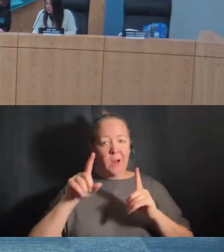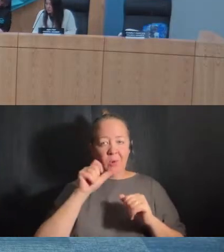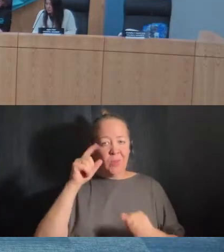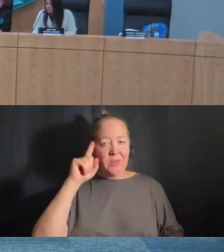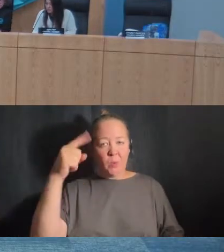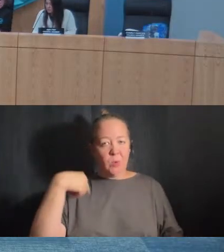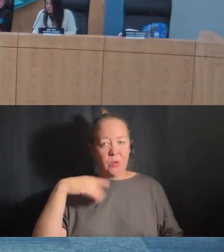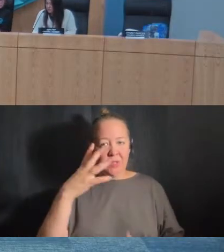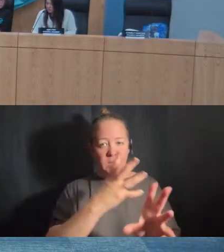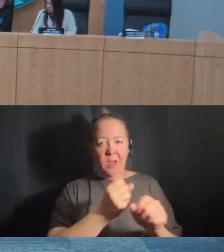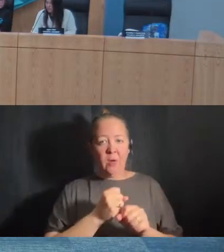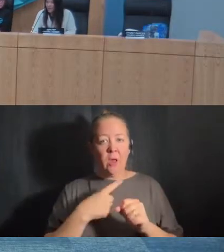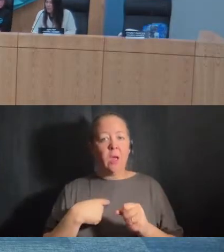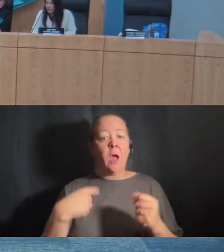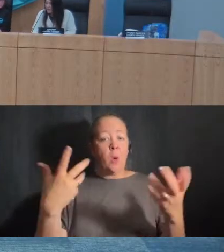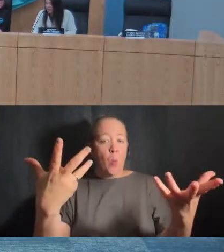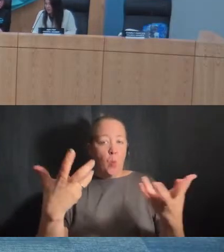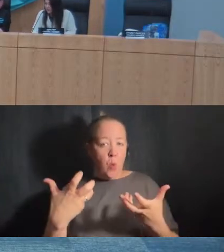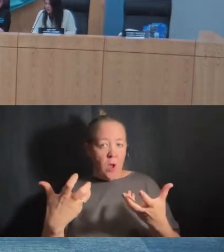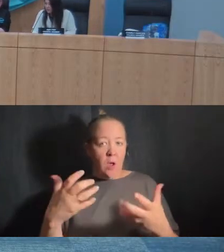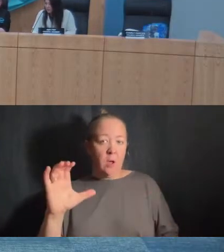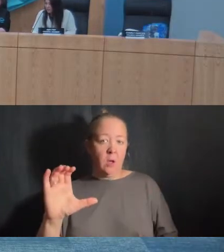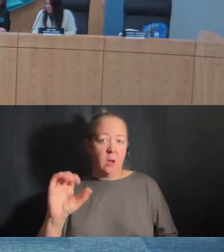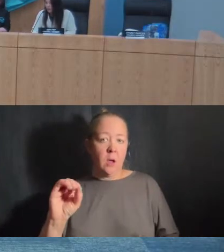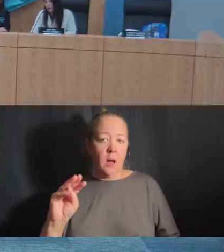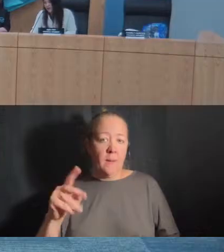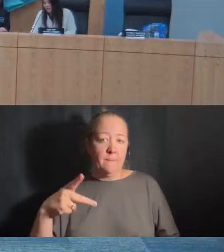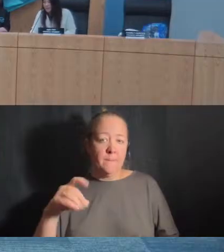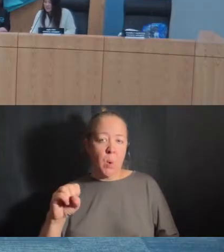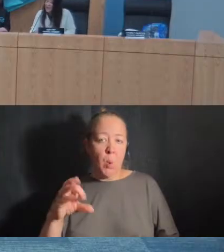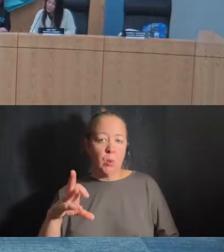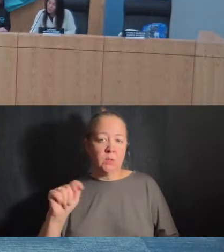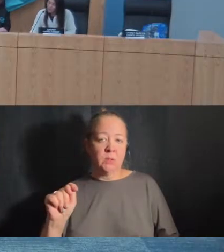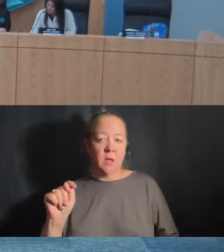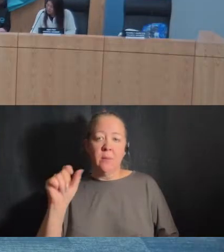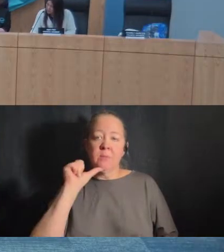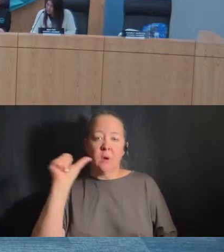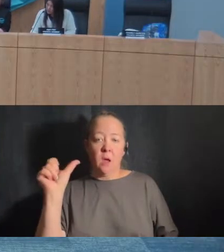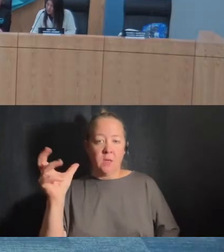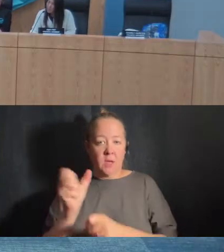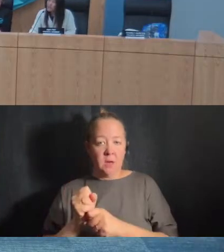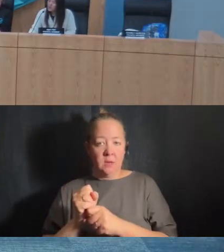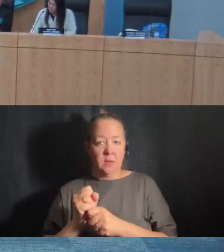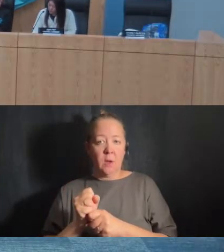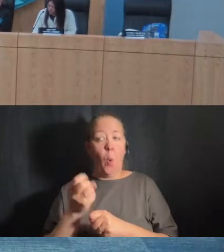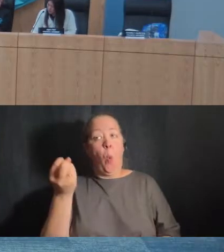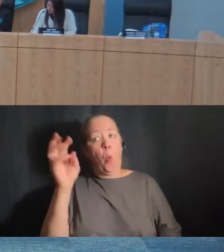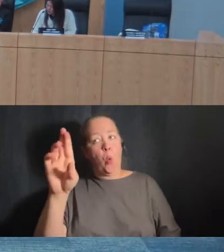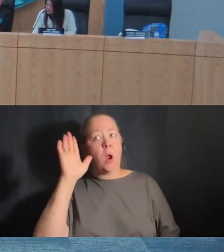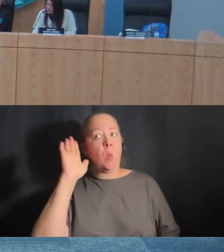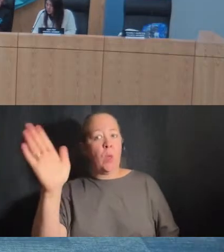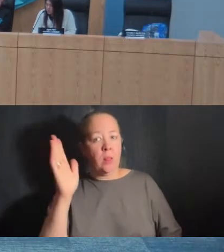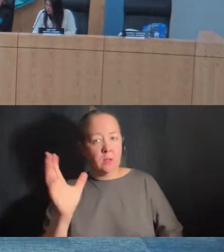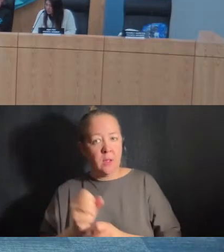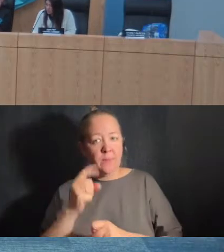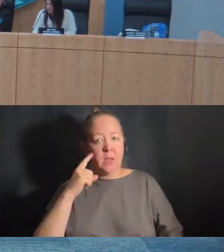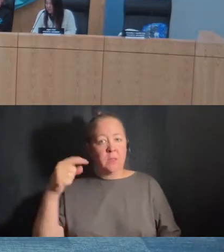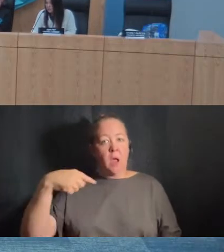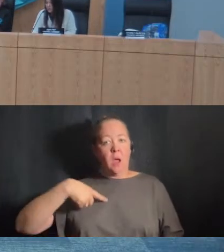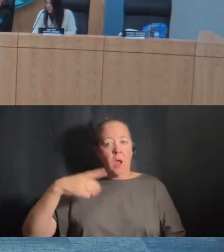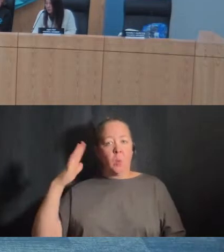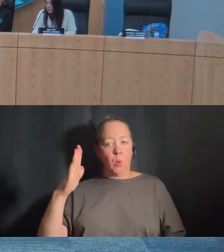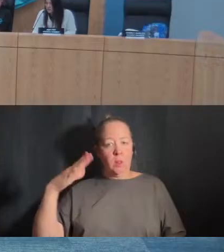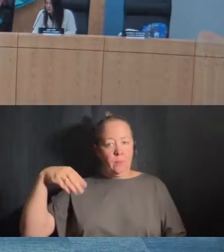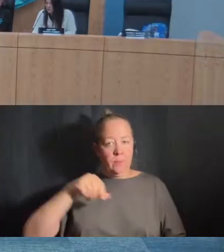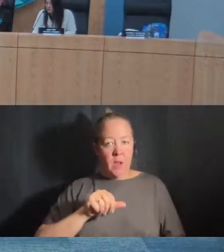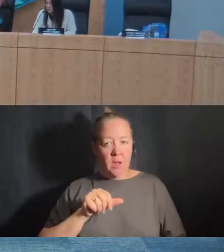compost. I'm not getting it. Or I am because I'm going to pay for it, right? So where else can we cut that? And